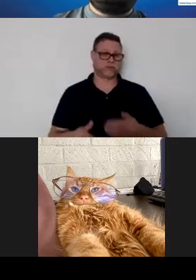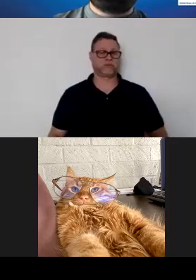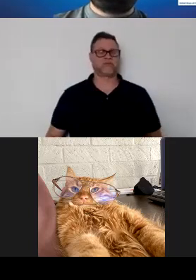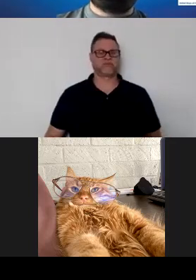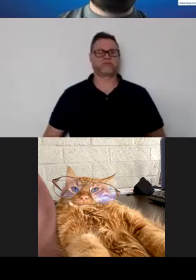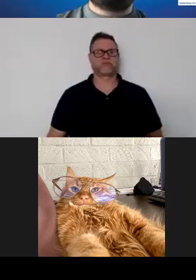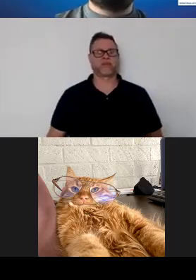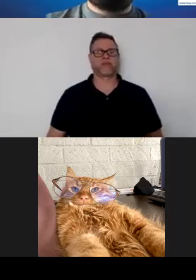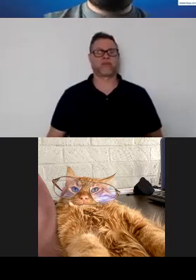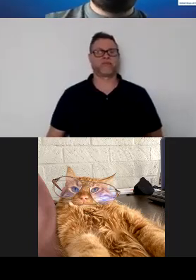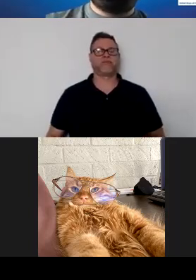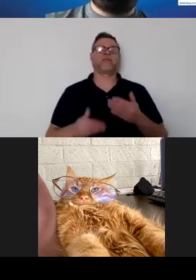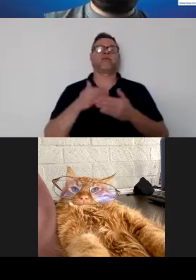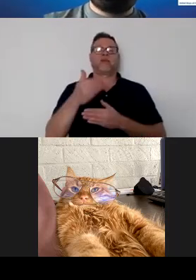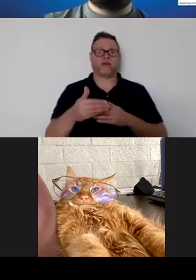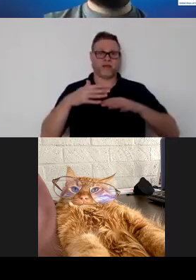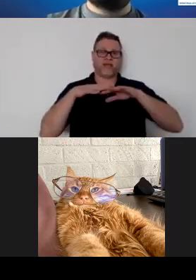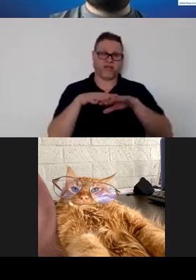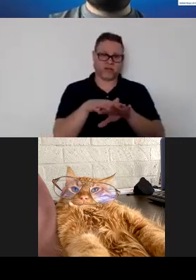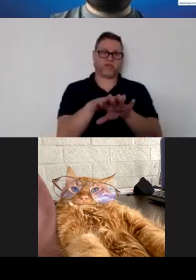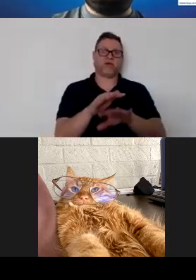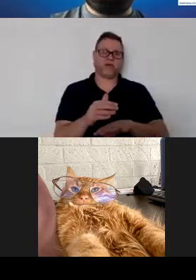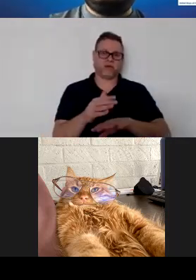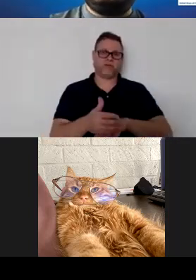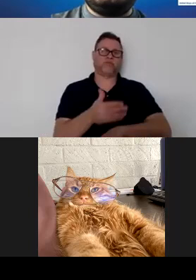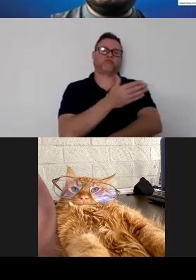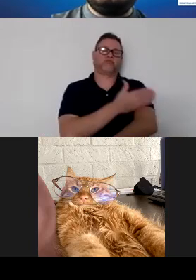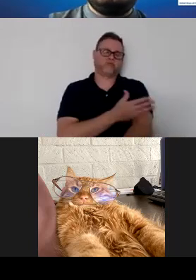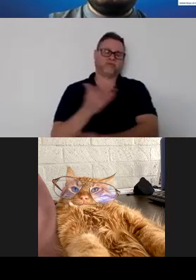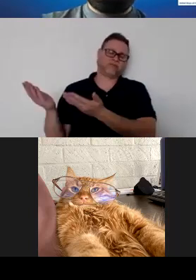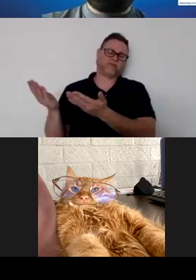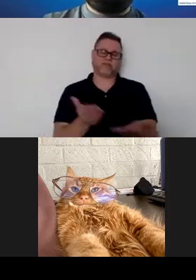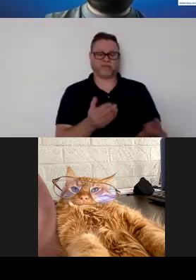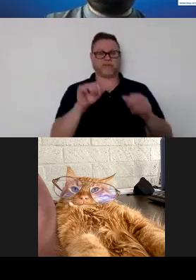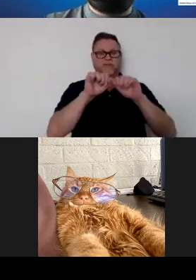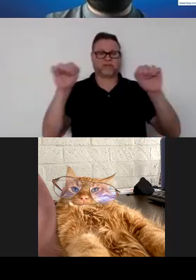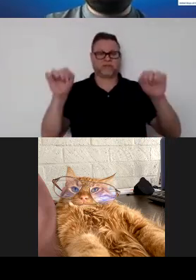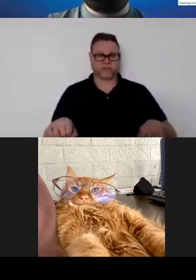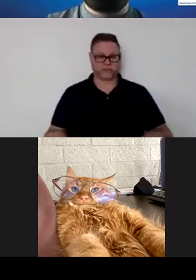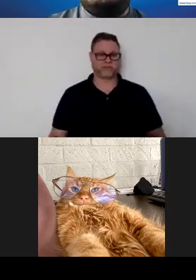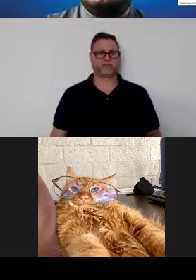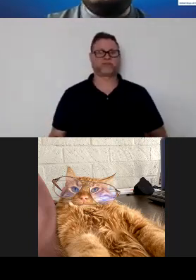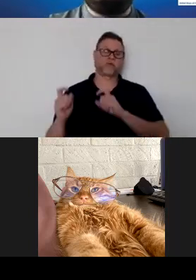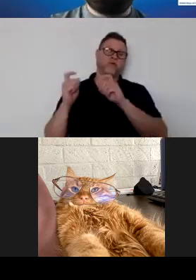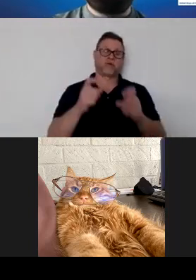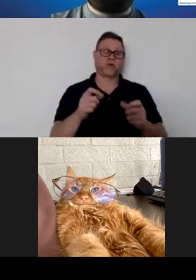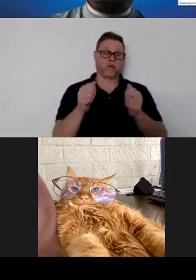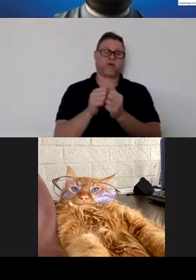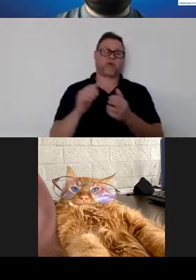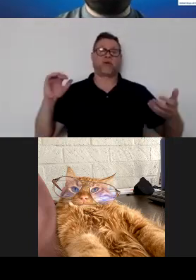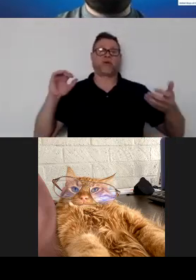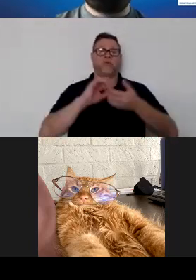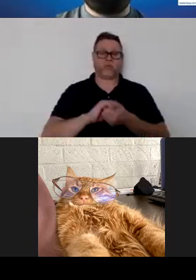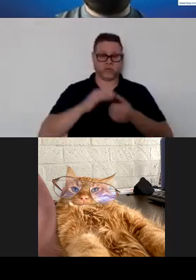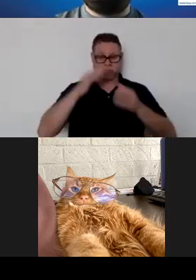So next is going to be integrating and improving those delivery systems. Grantees, together with their partners, will decide how